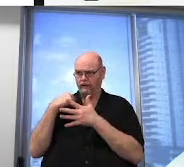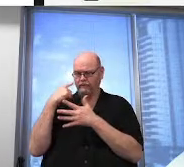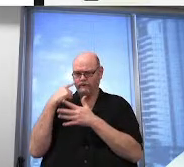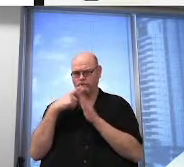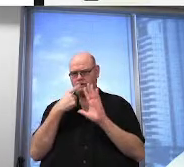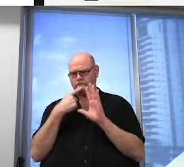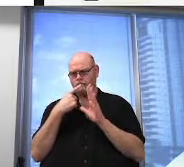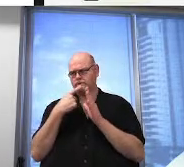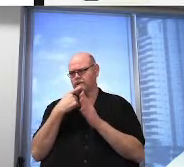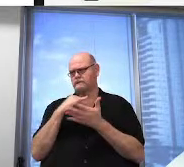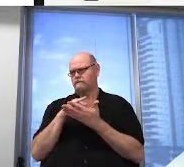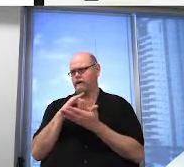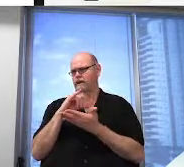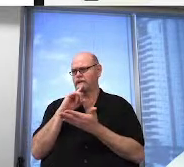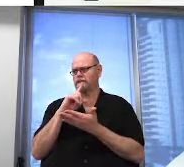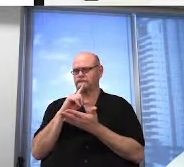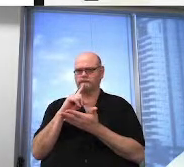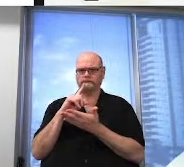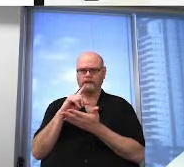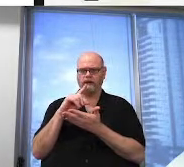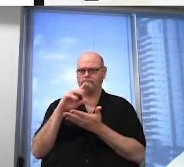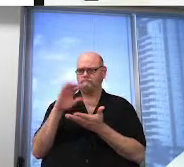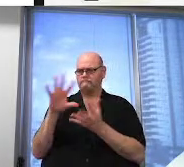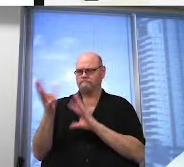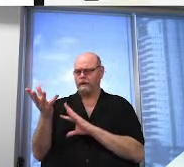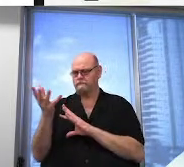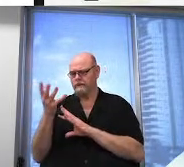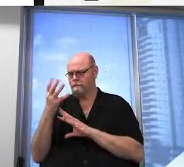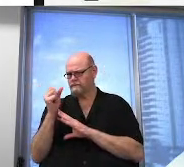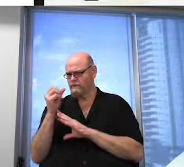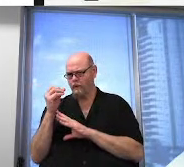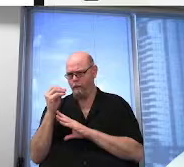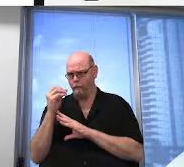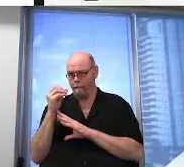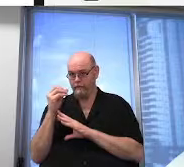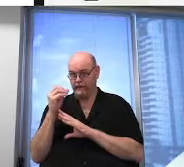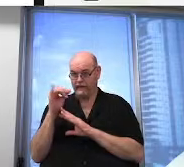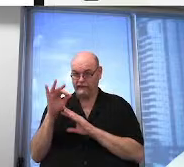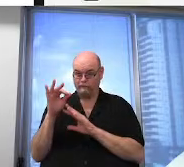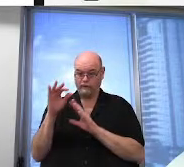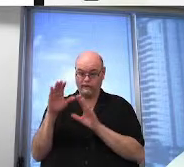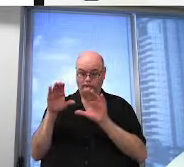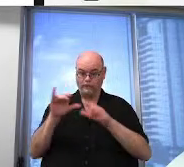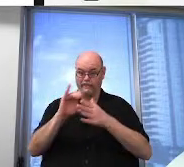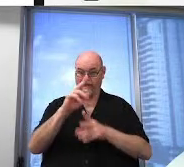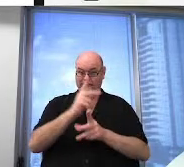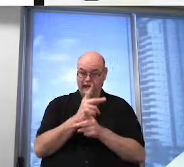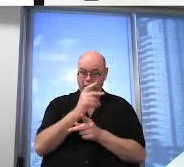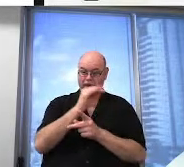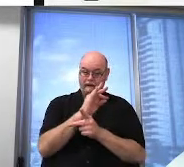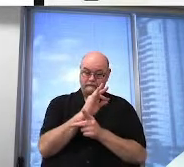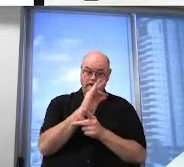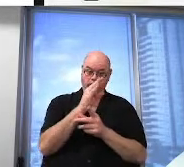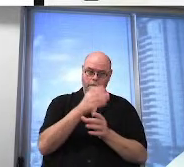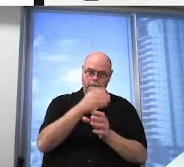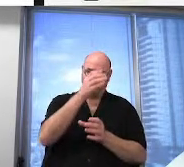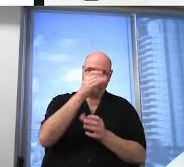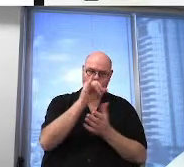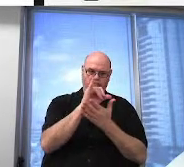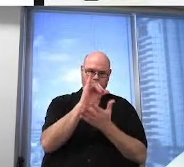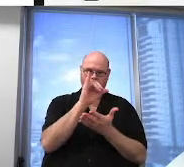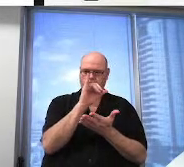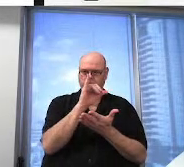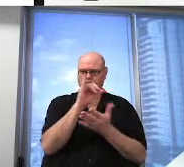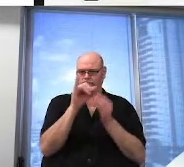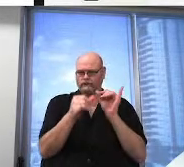the testimony characterizes it as bottoms up. So it's this, we need this many of this type poles. This is the cost. This